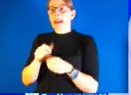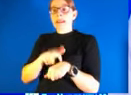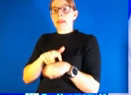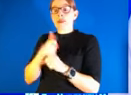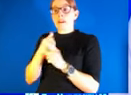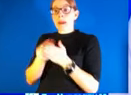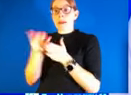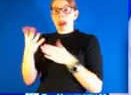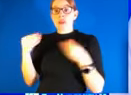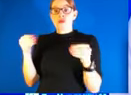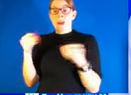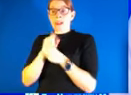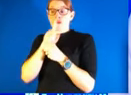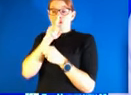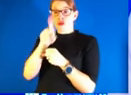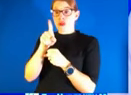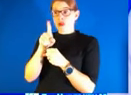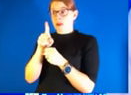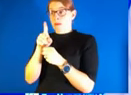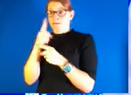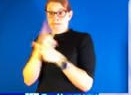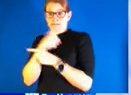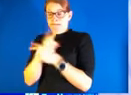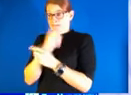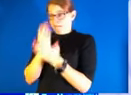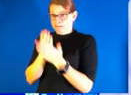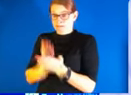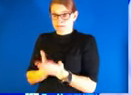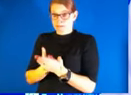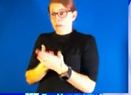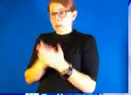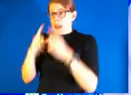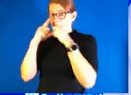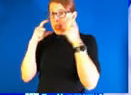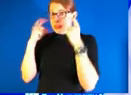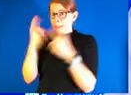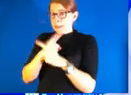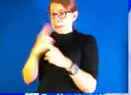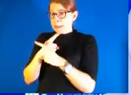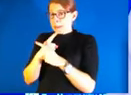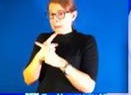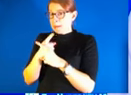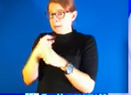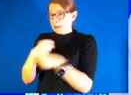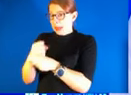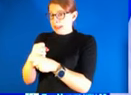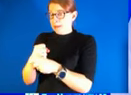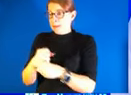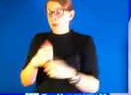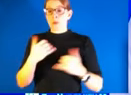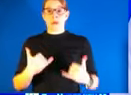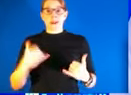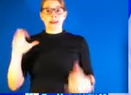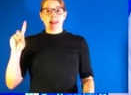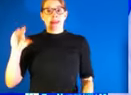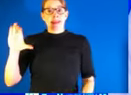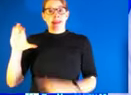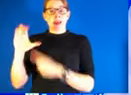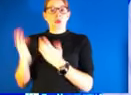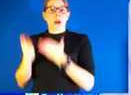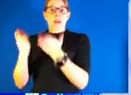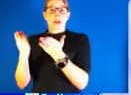the vetting and validation process of those masks. So the answer is, right now the CDC recommendation is